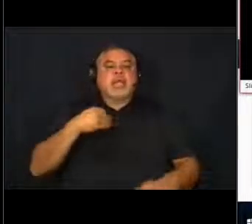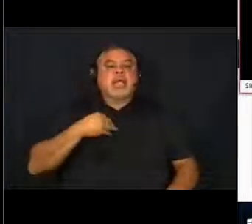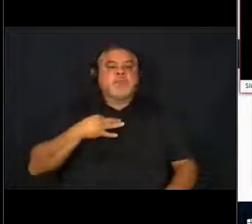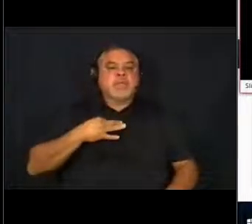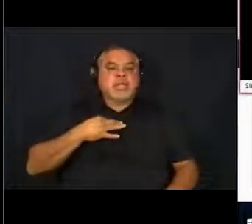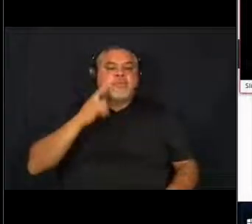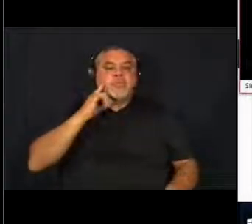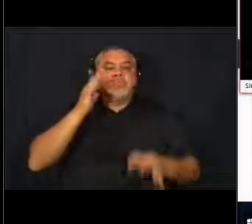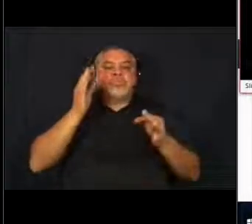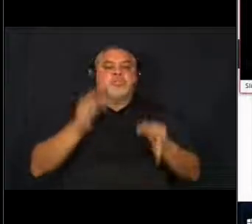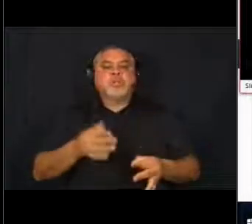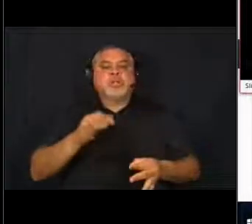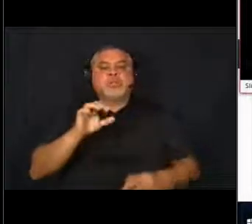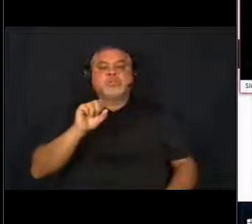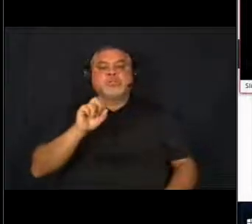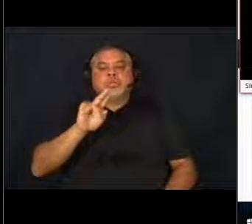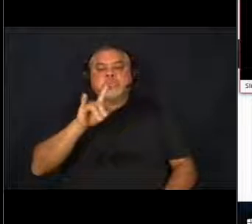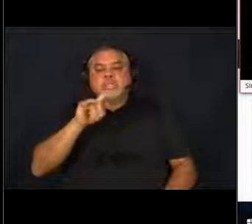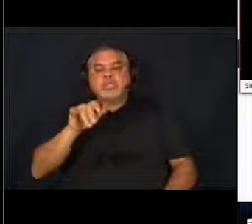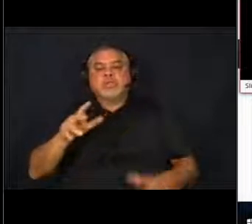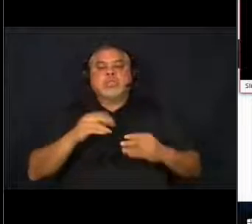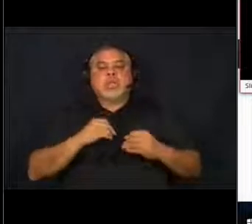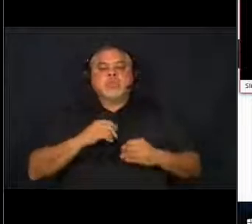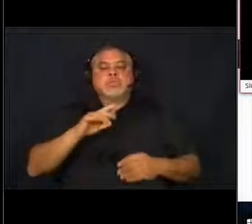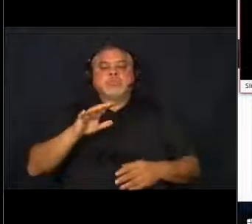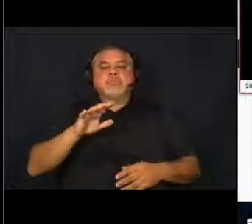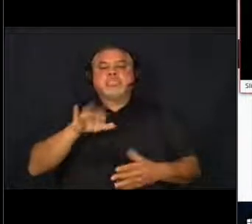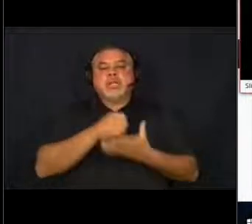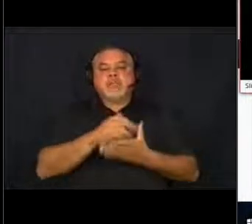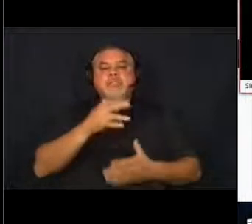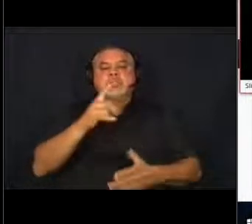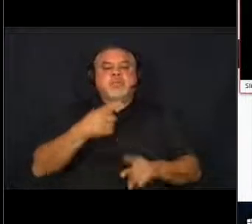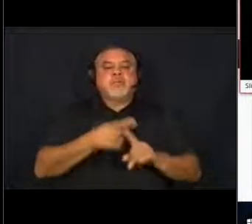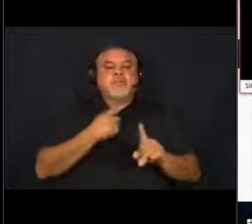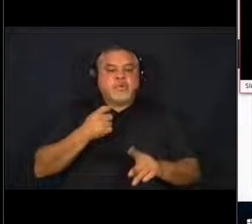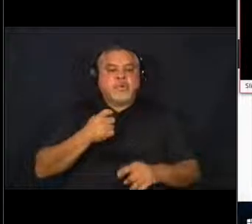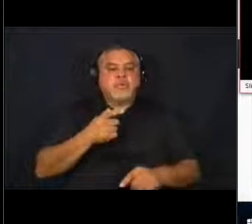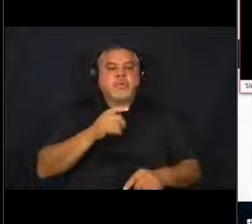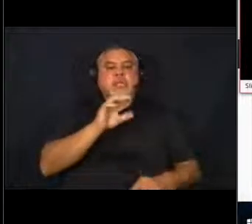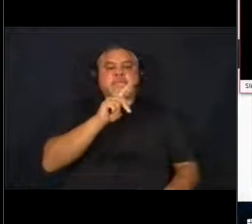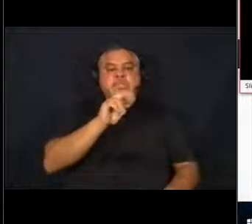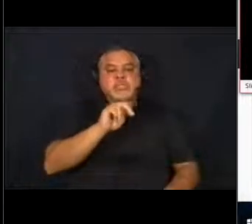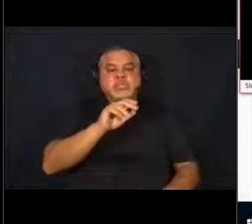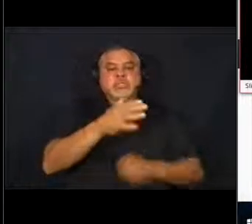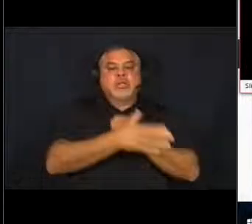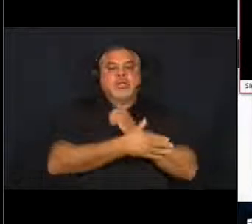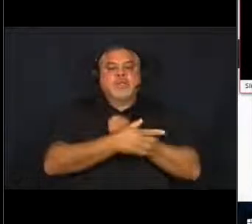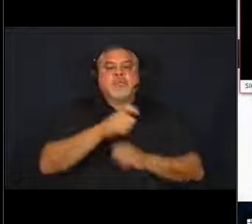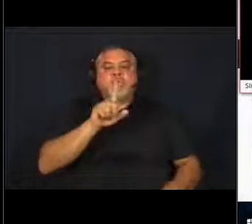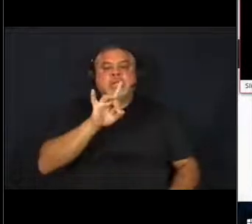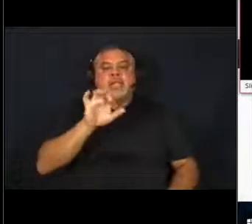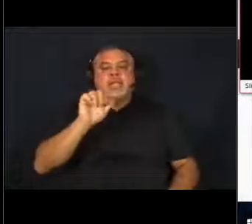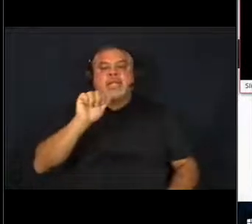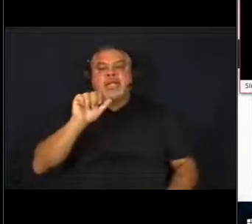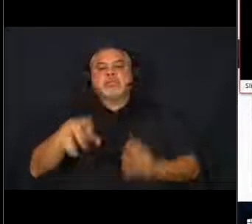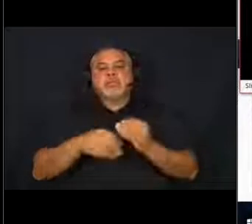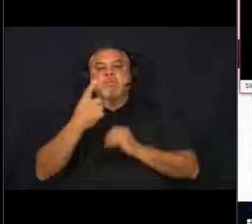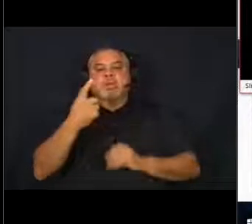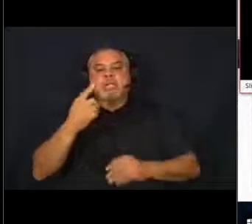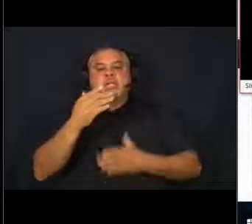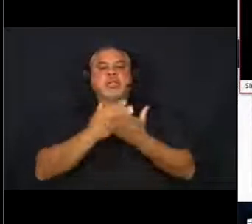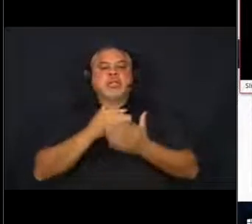application for determination of suitability to adopt a child from a convention country, Form 1-800-A Supplement 1, listing of adult member